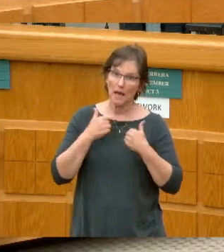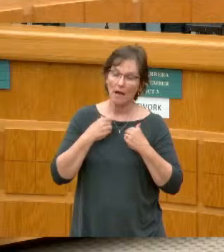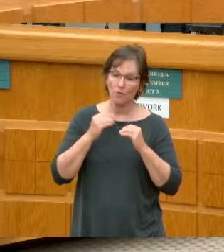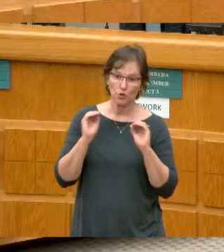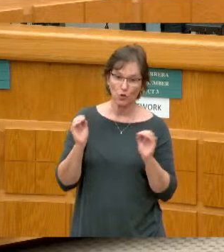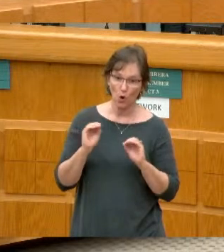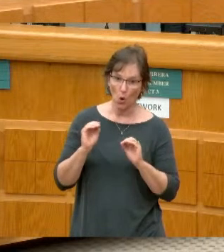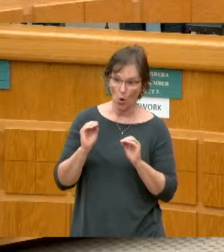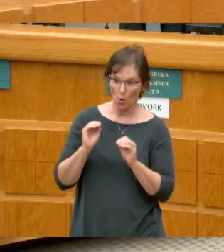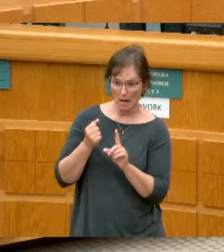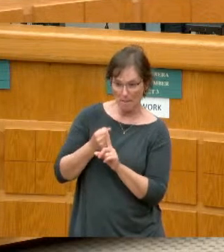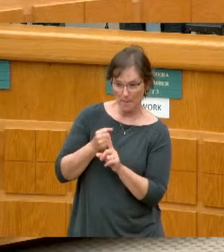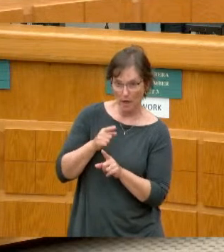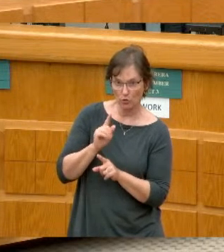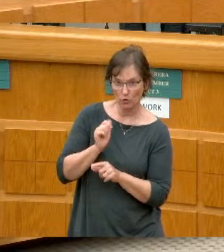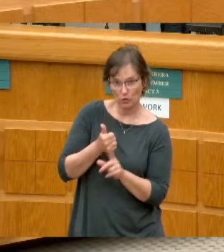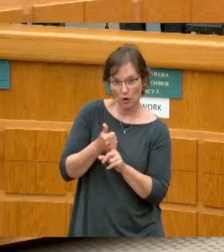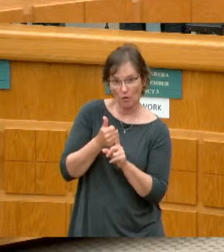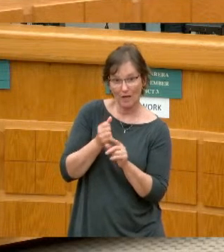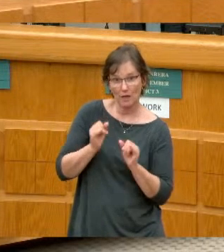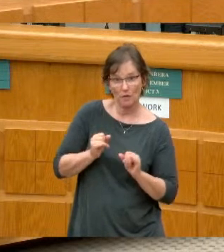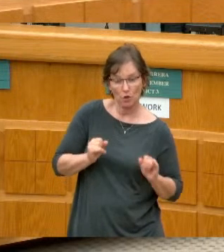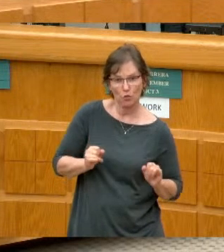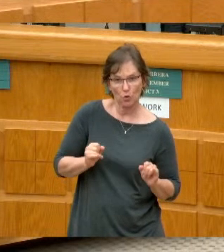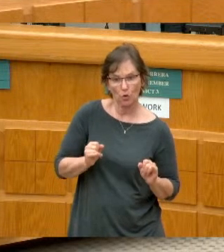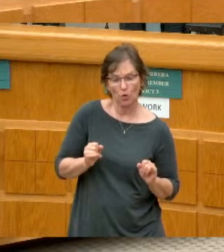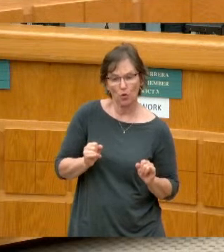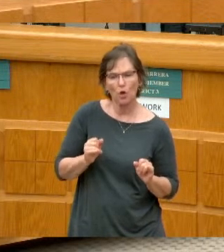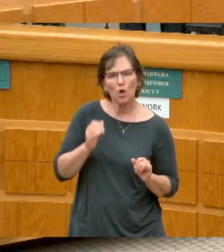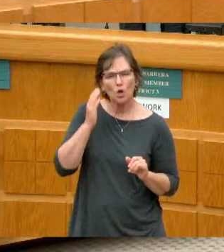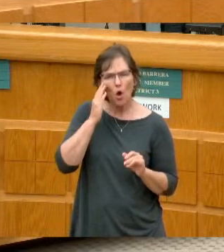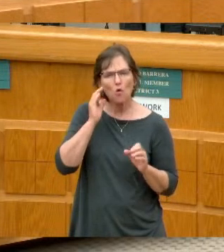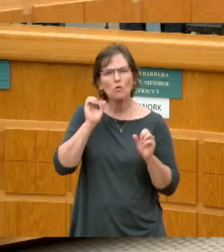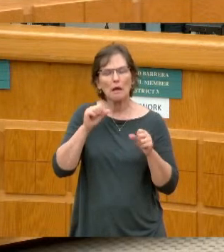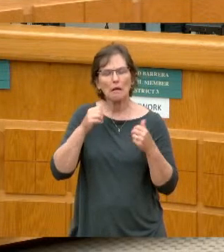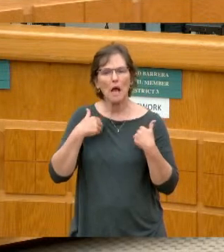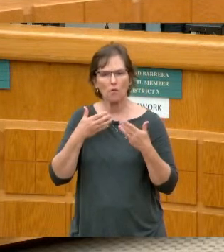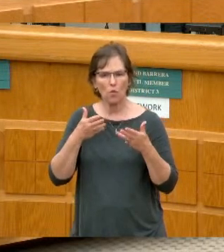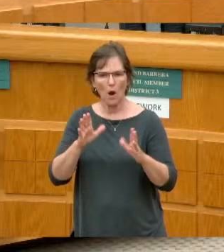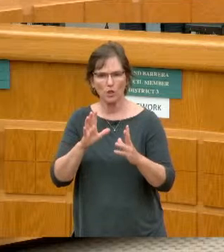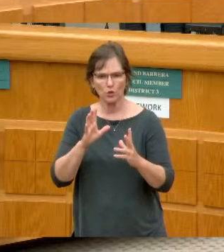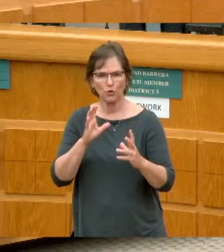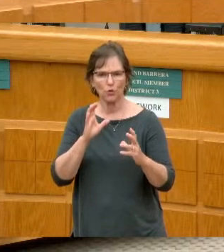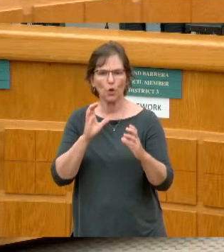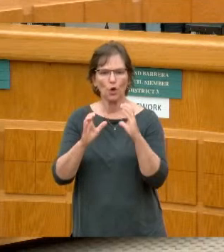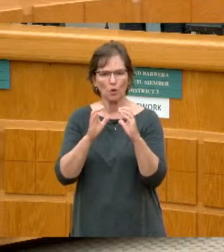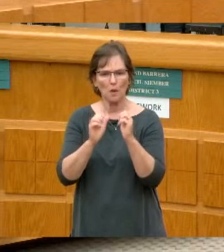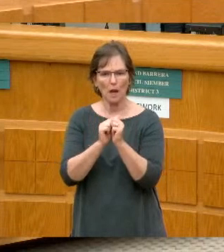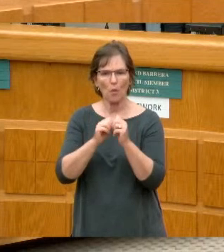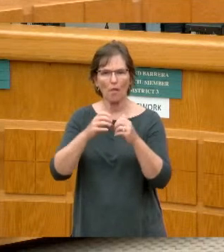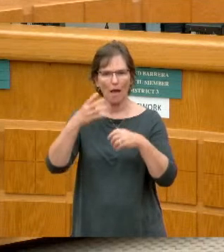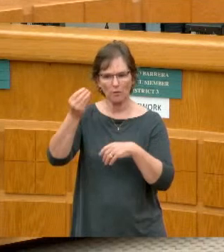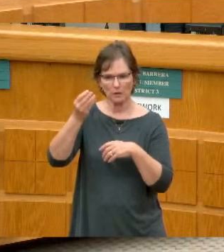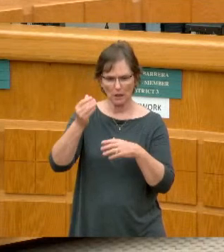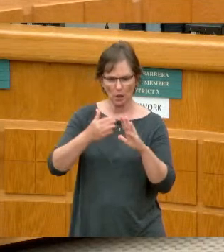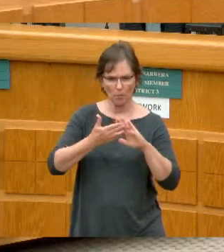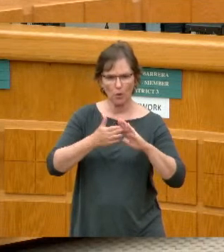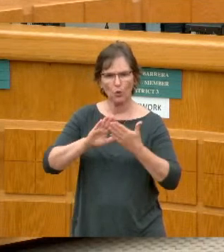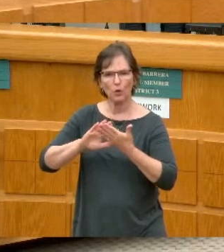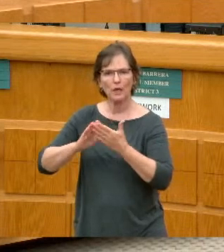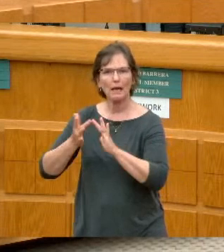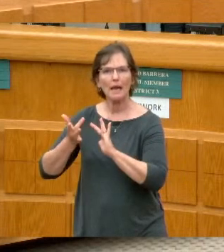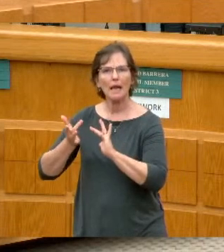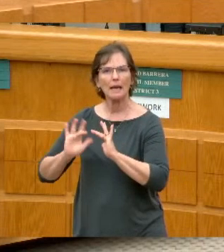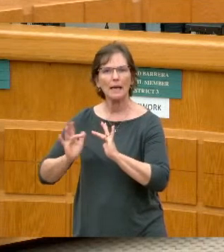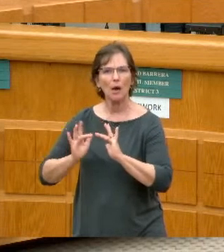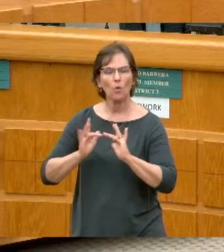We will not leave you. We will get you the resources that you need. I want you at home, if you're blessed to have nobody